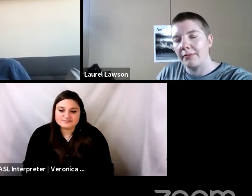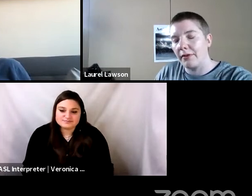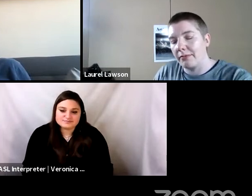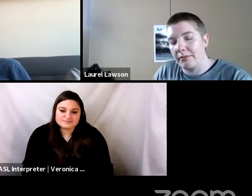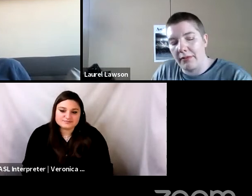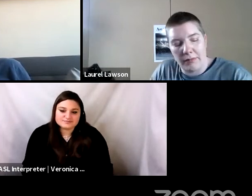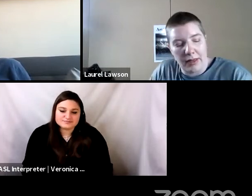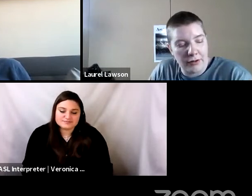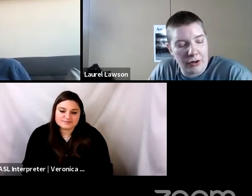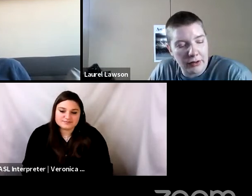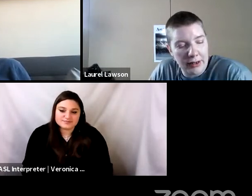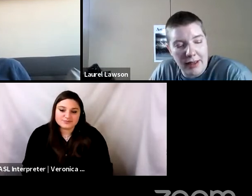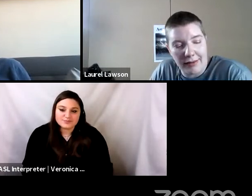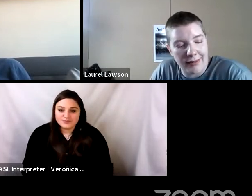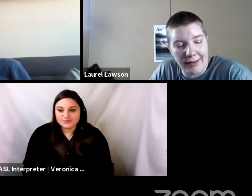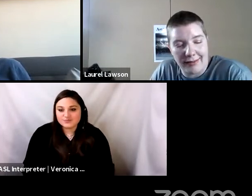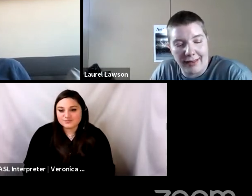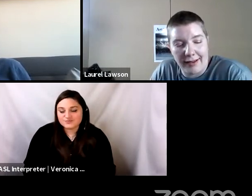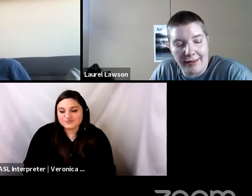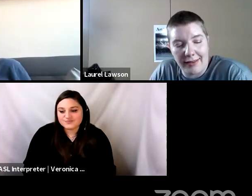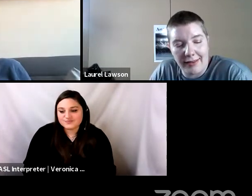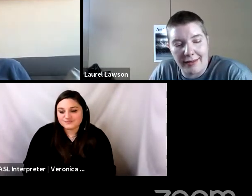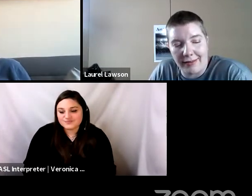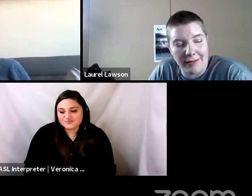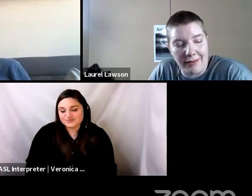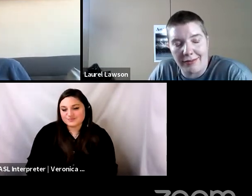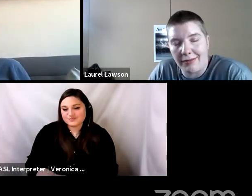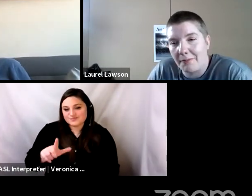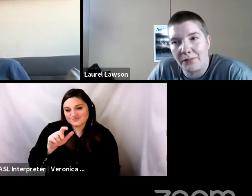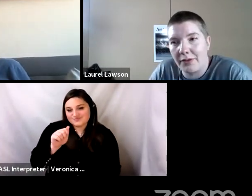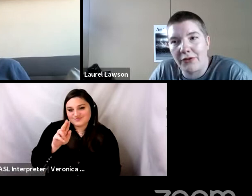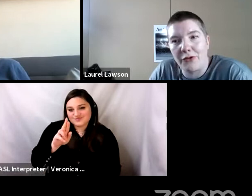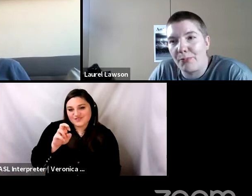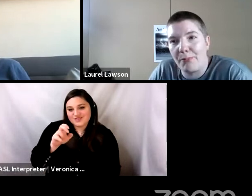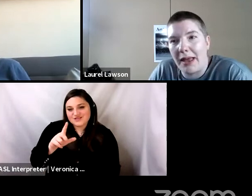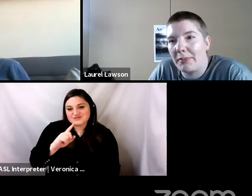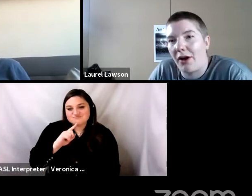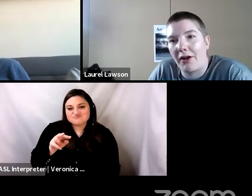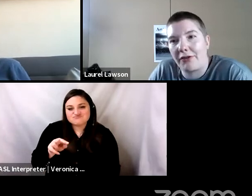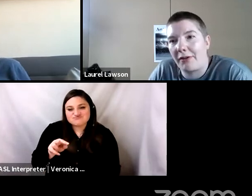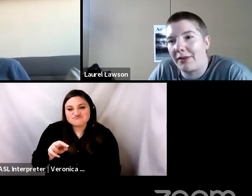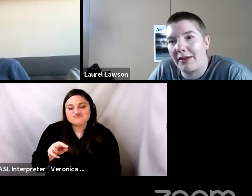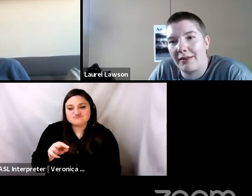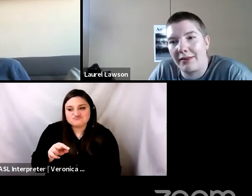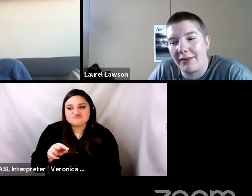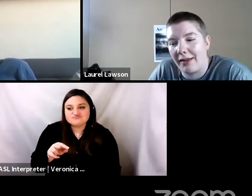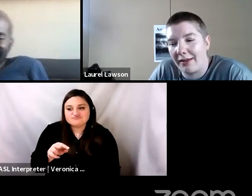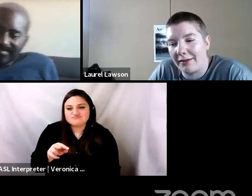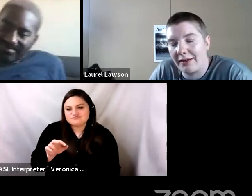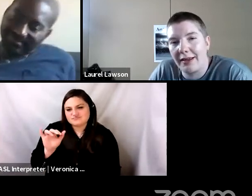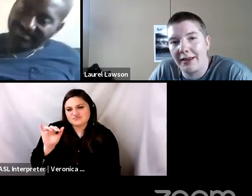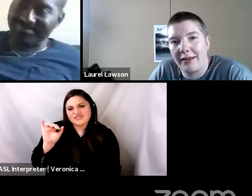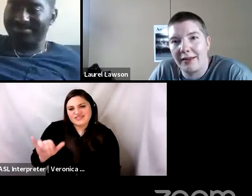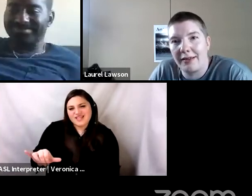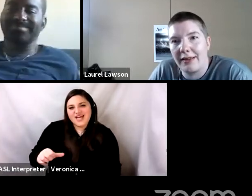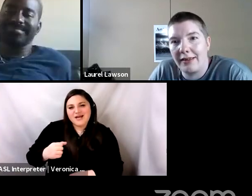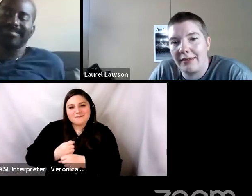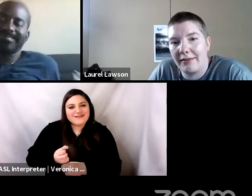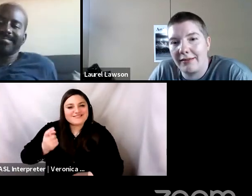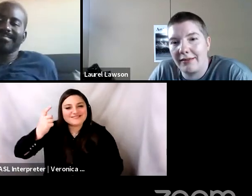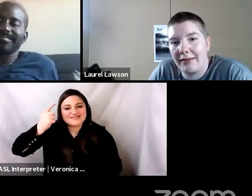Yeah, it totally makes sense. And like I said, this is maybe not something that